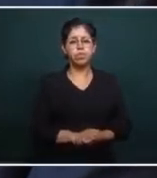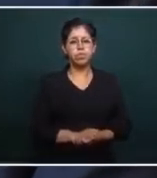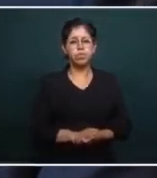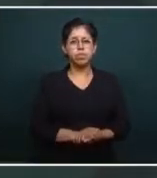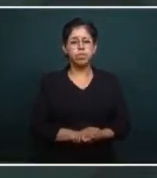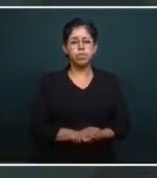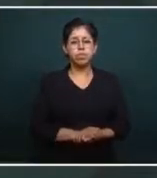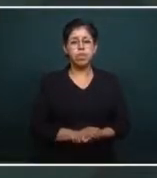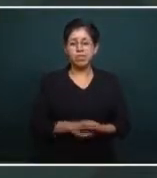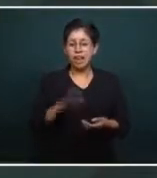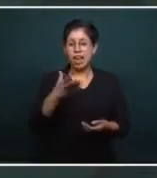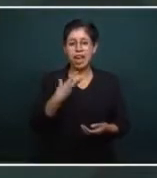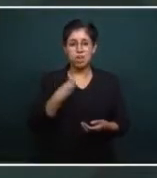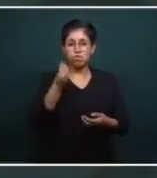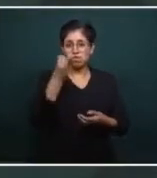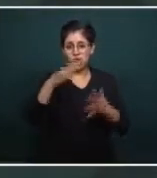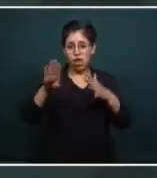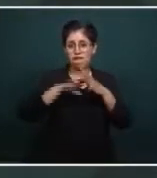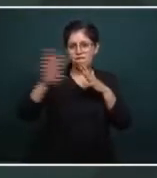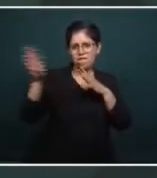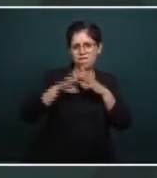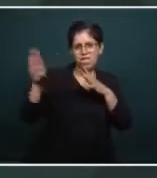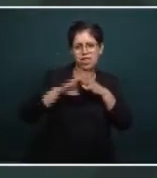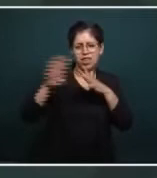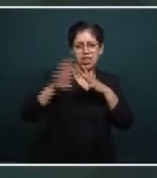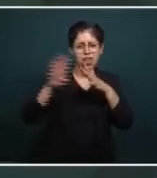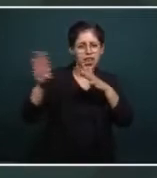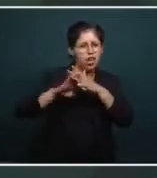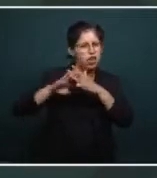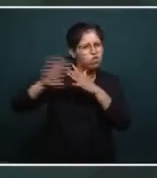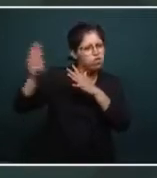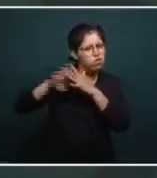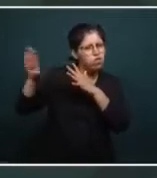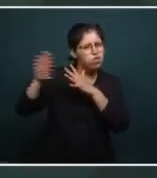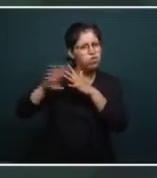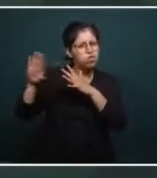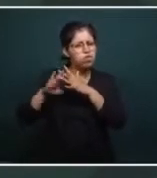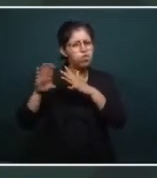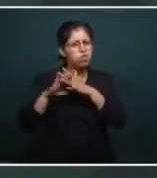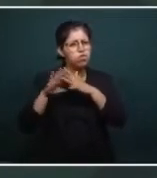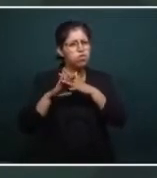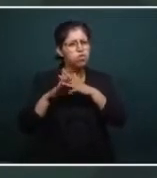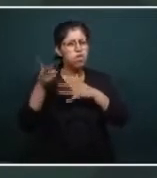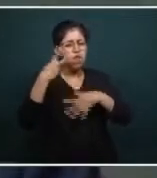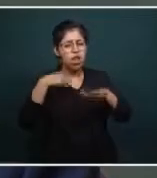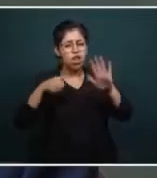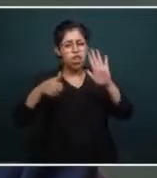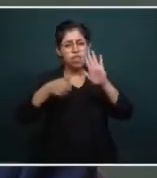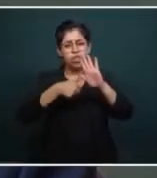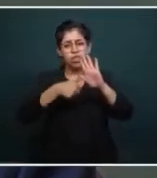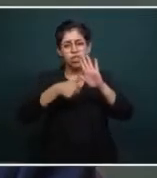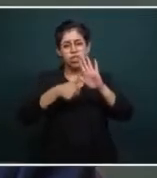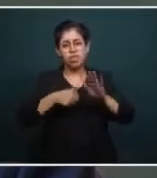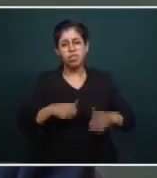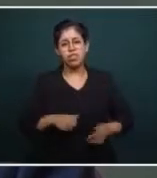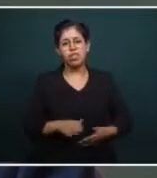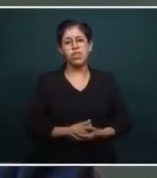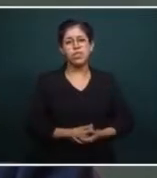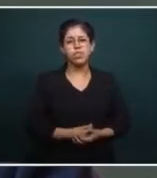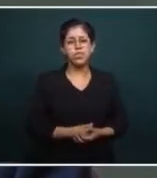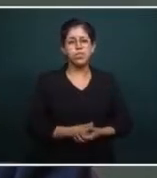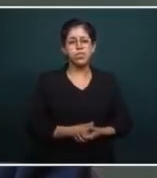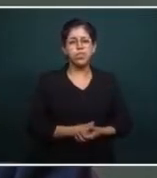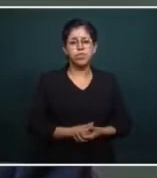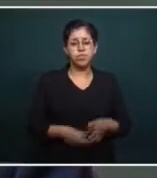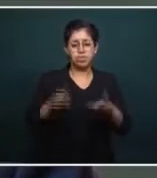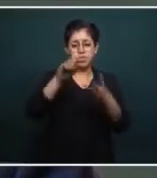el mayor número de that migrantes the greatest number of migrants proviene de Centroamérica are coming from Central America y de